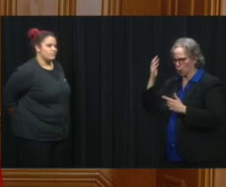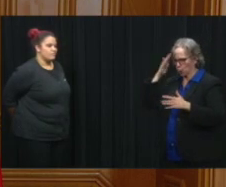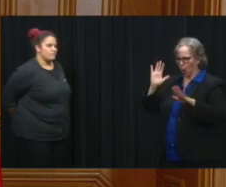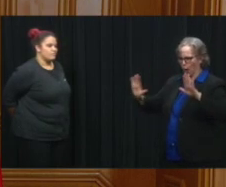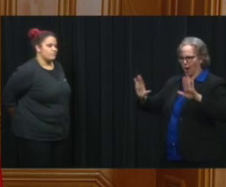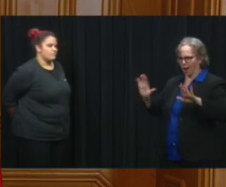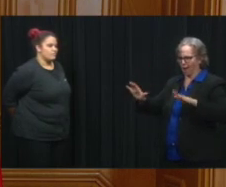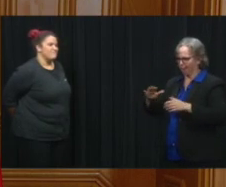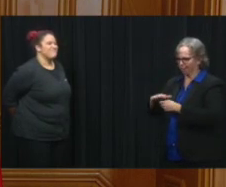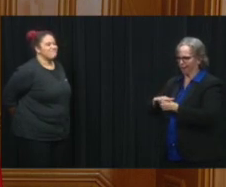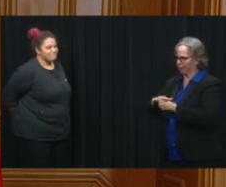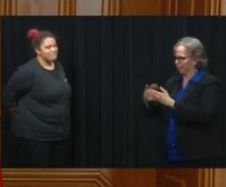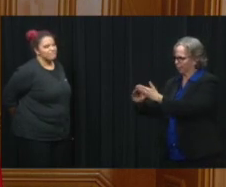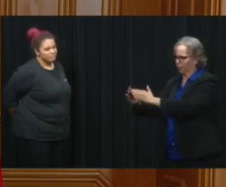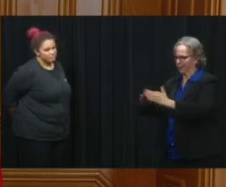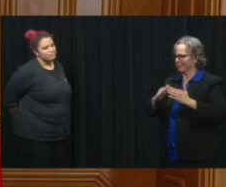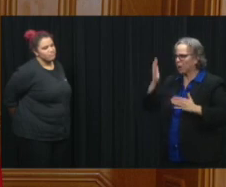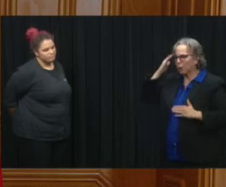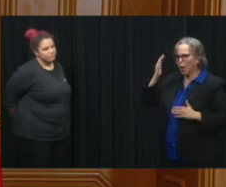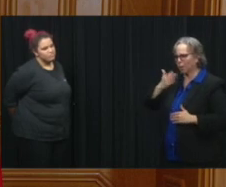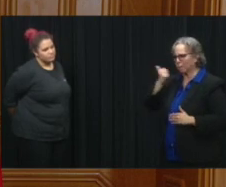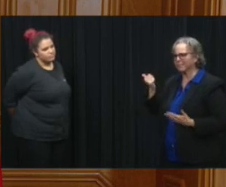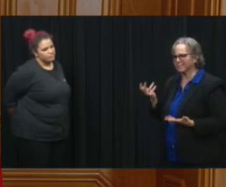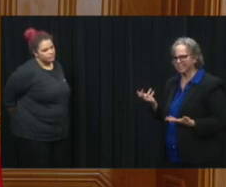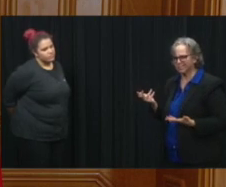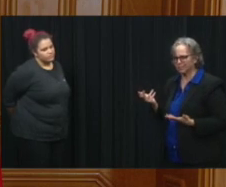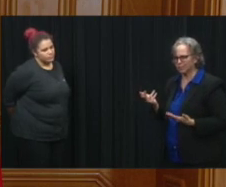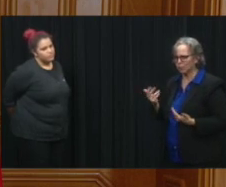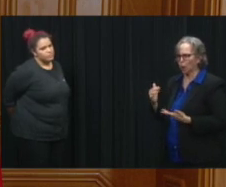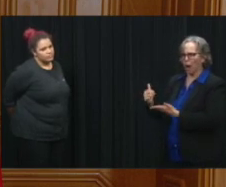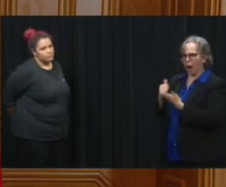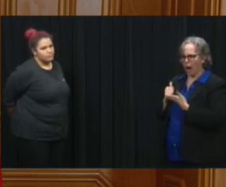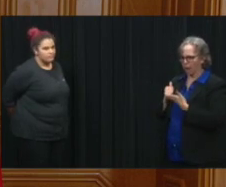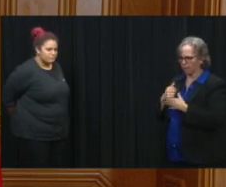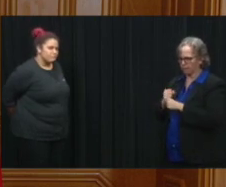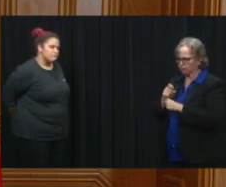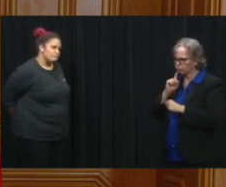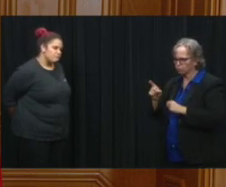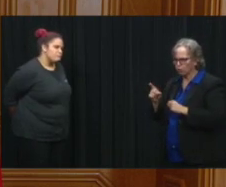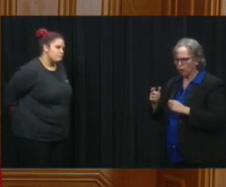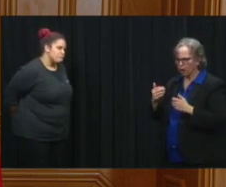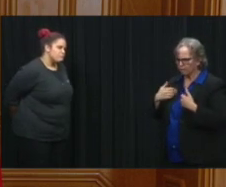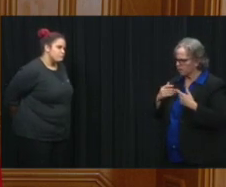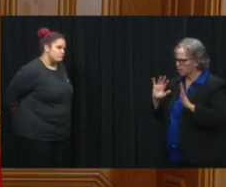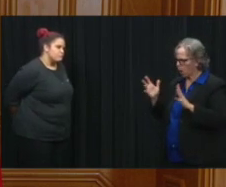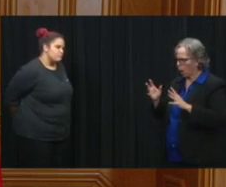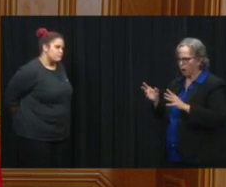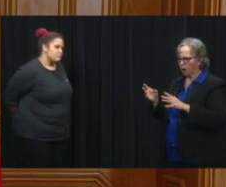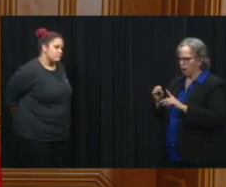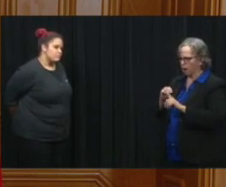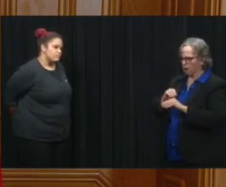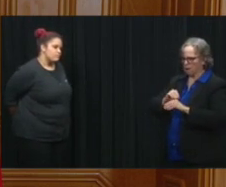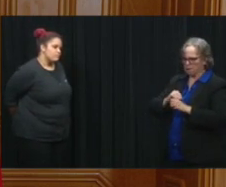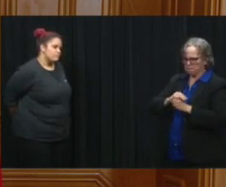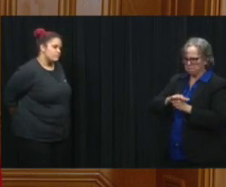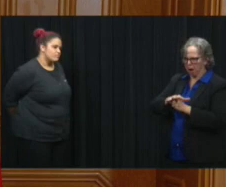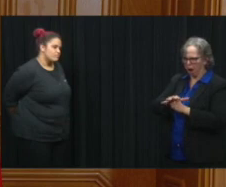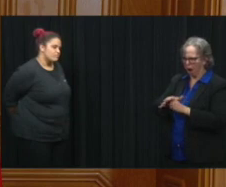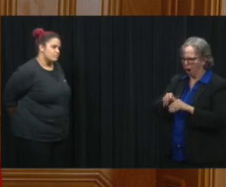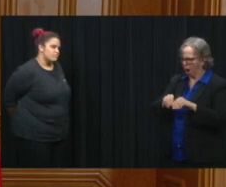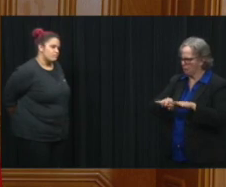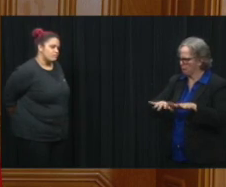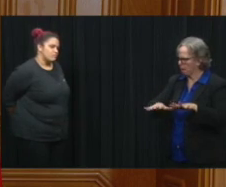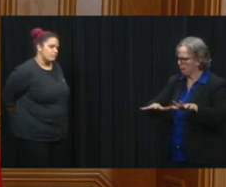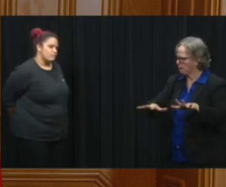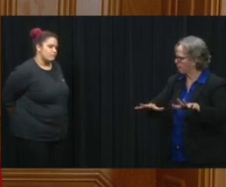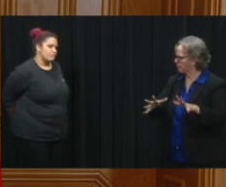helpful to kind of make sure that don't have particular hot spots out there where we got a lot of people who are gathering together. As far as people coming